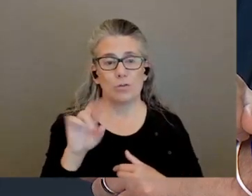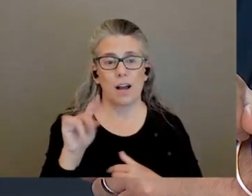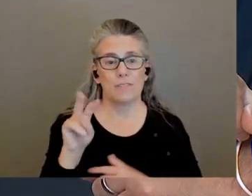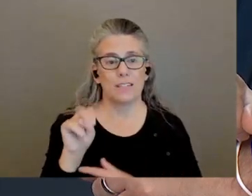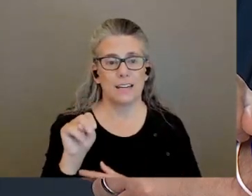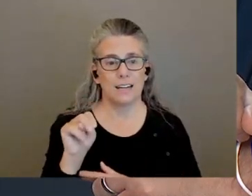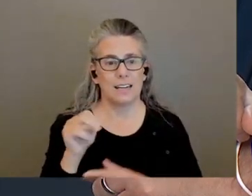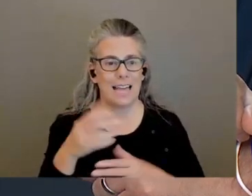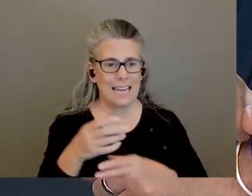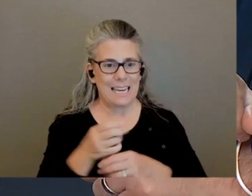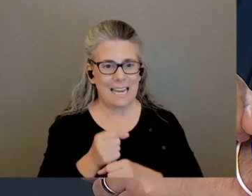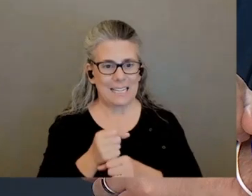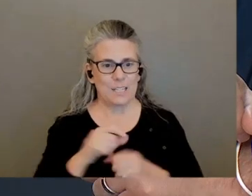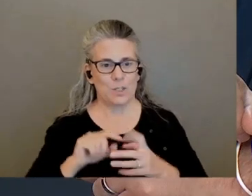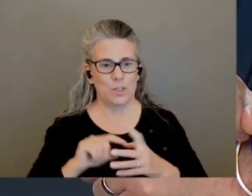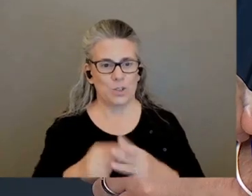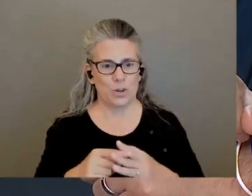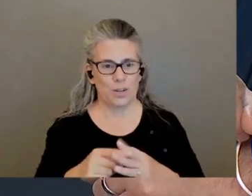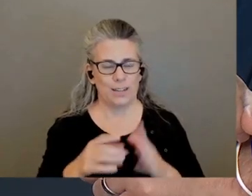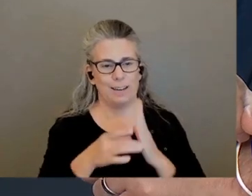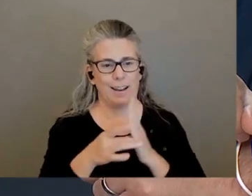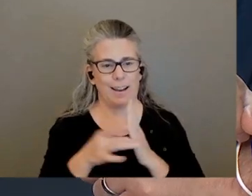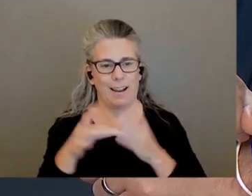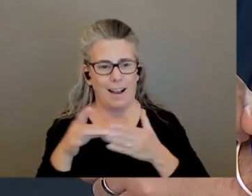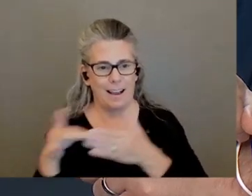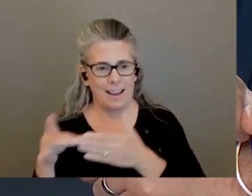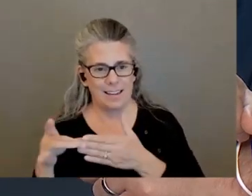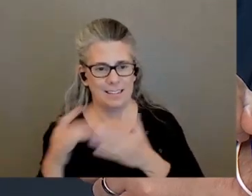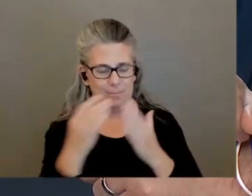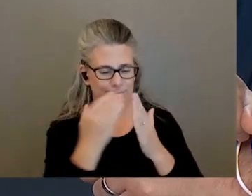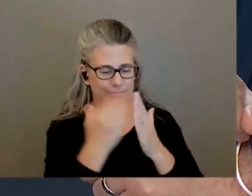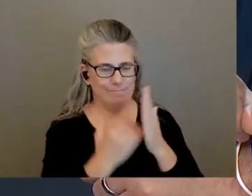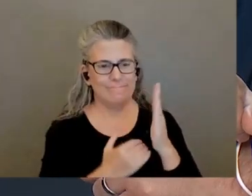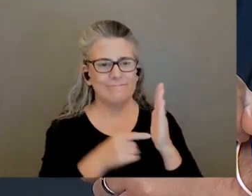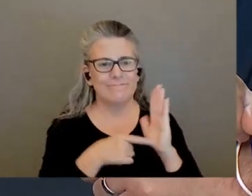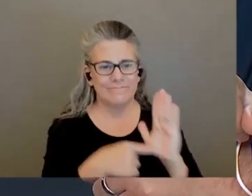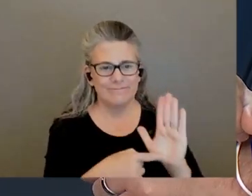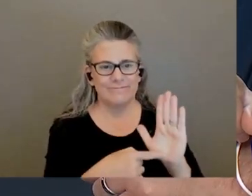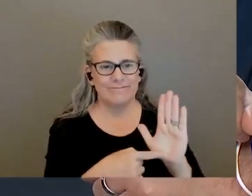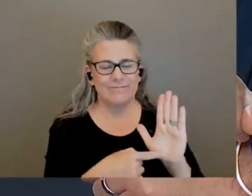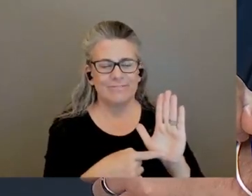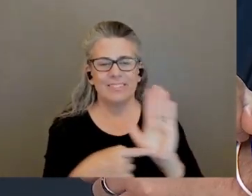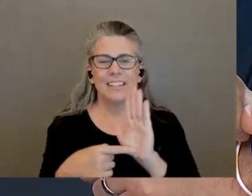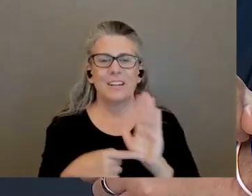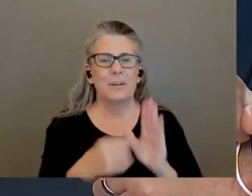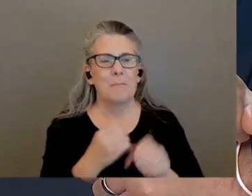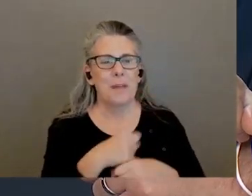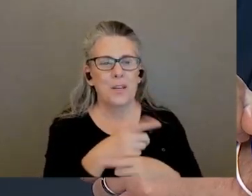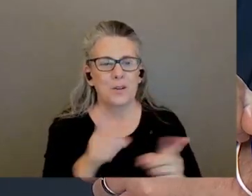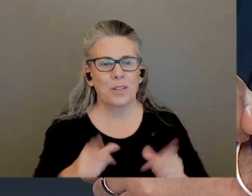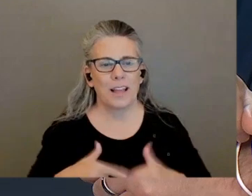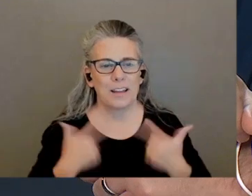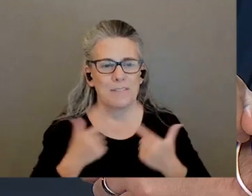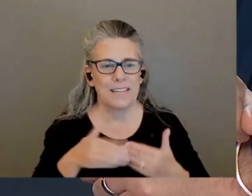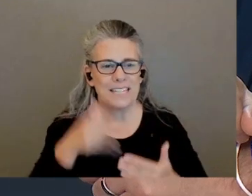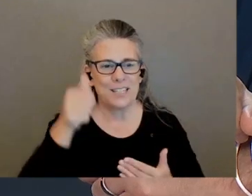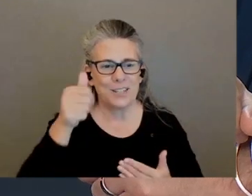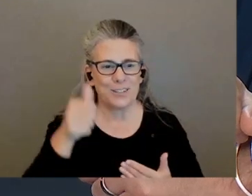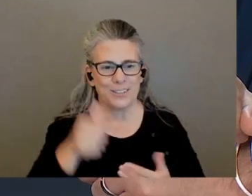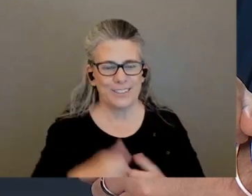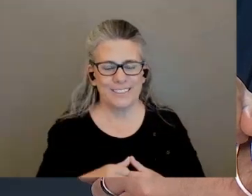we push all the information to make developers' life easier. Yep. So we update it